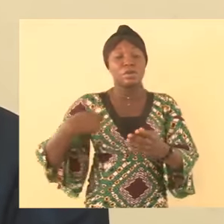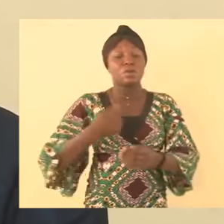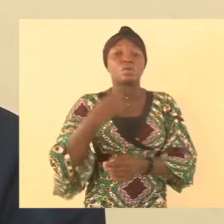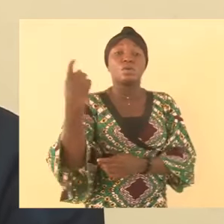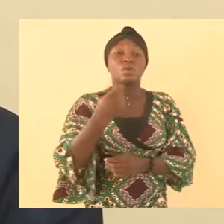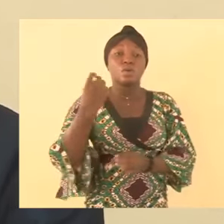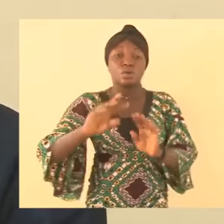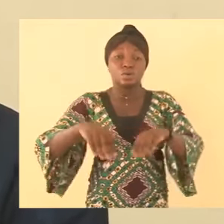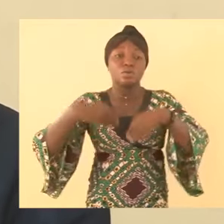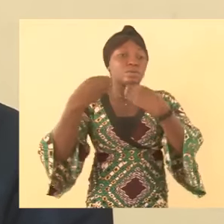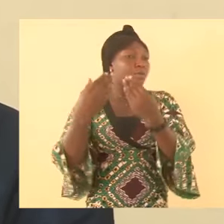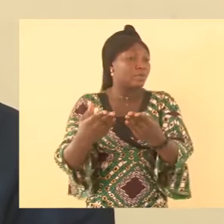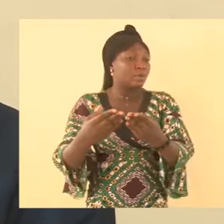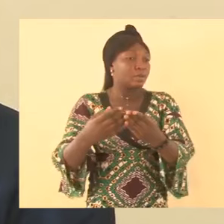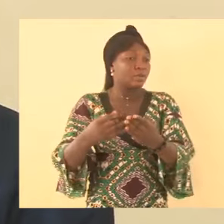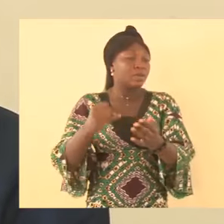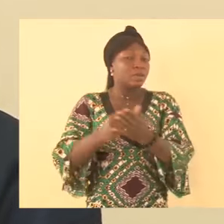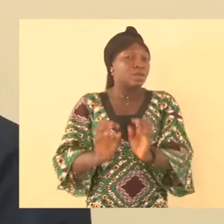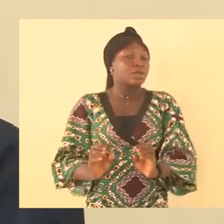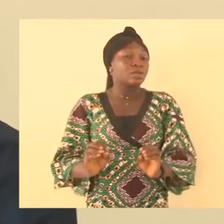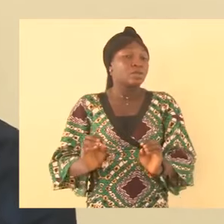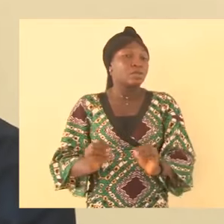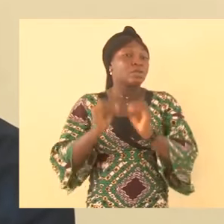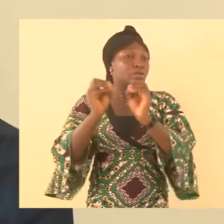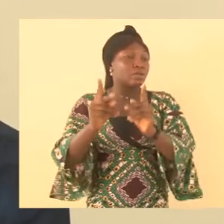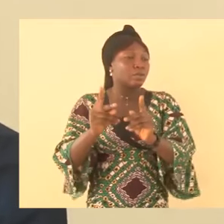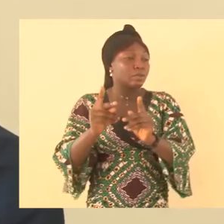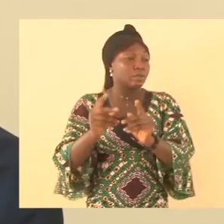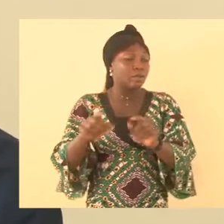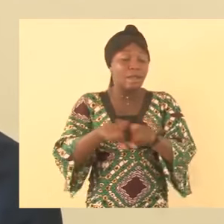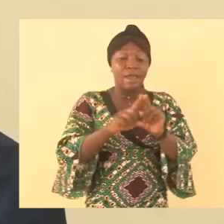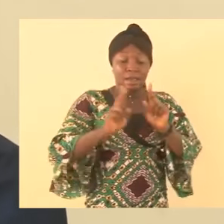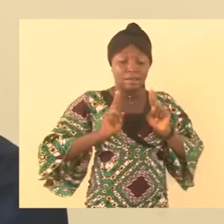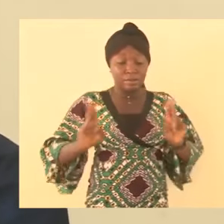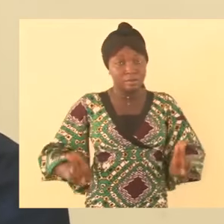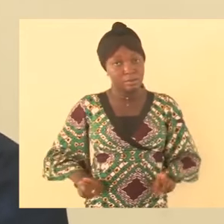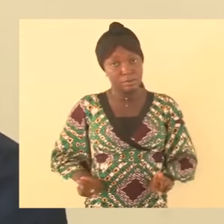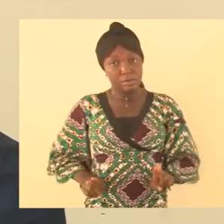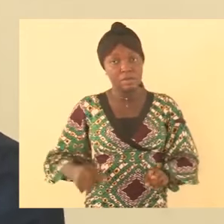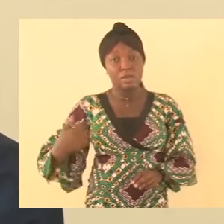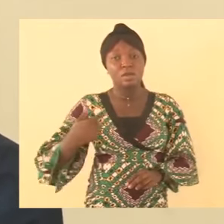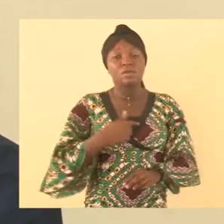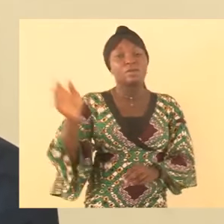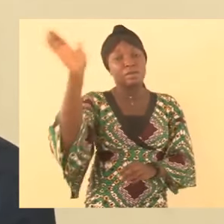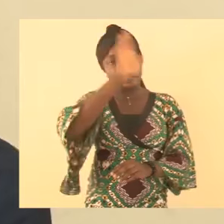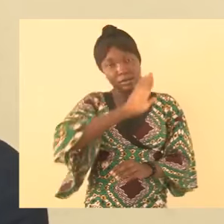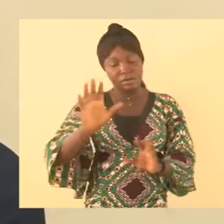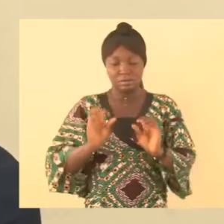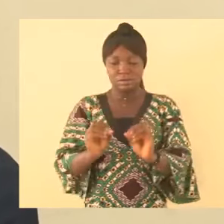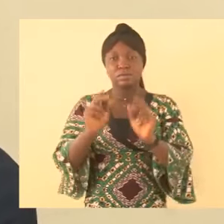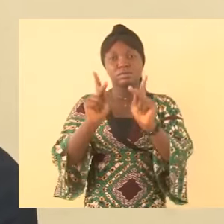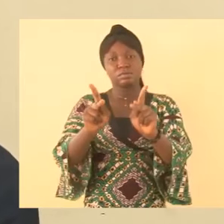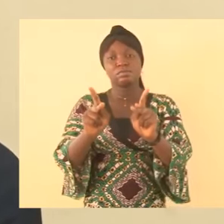There will always be conditions of insufficiency. In fact, as human beings, we are never